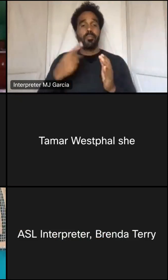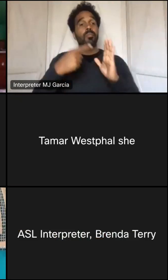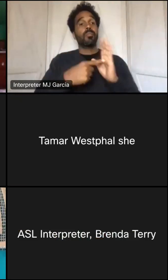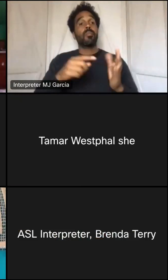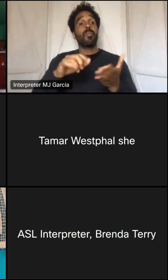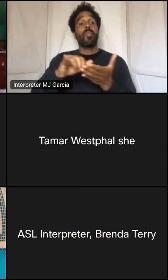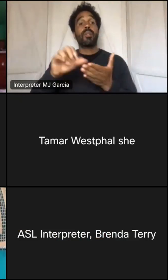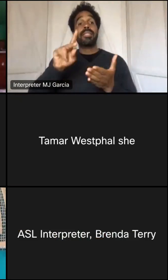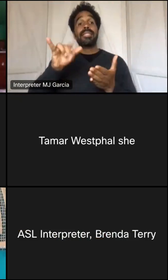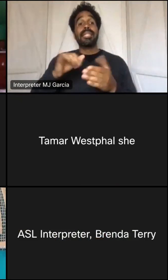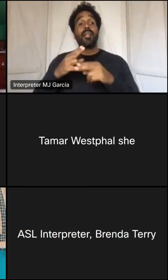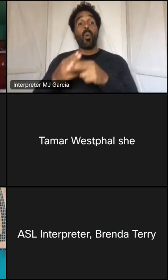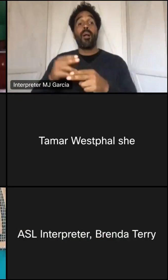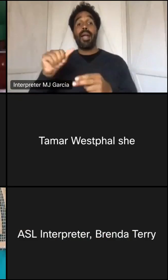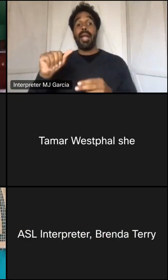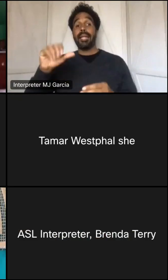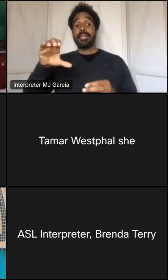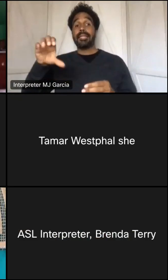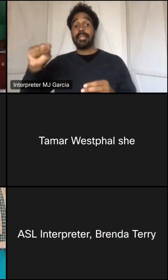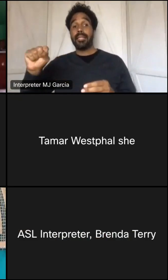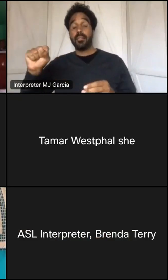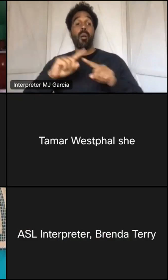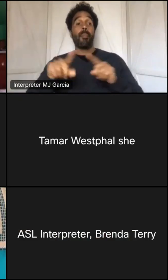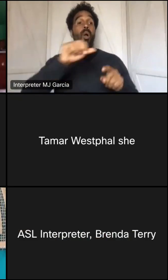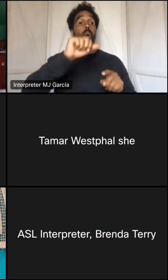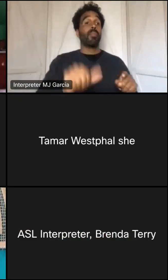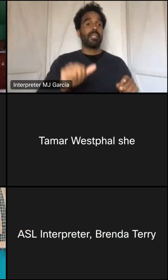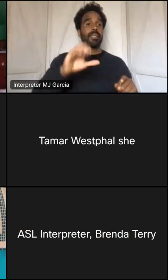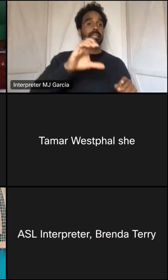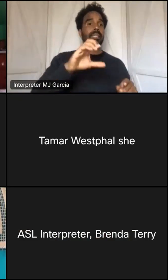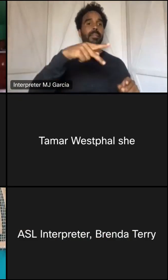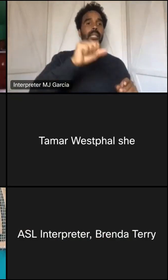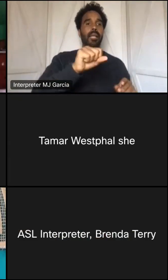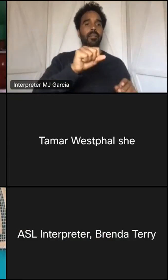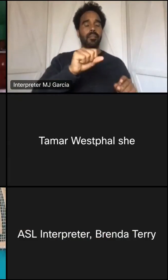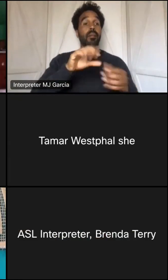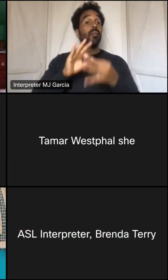but when you come to Albany, it's CPS when we talk about child welfare, right?